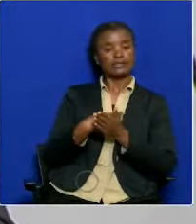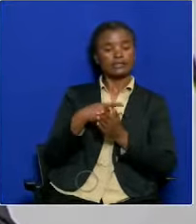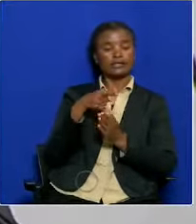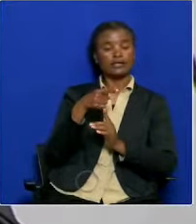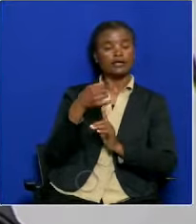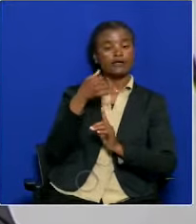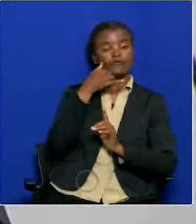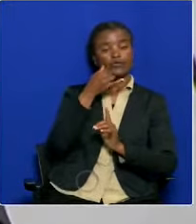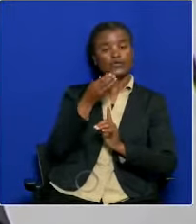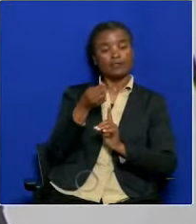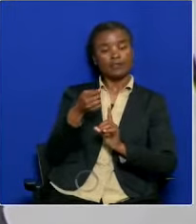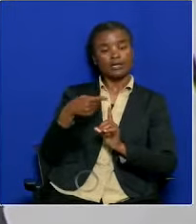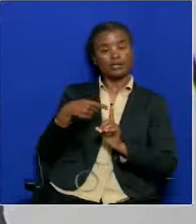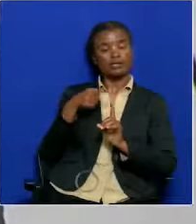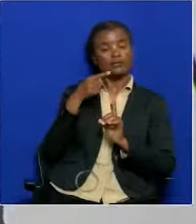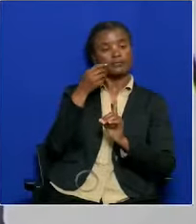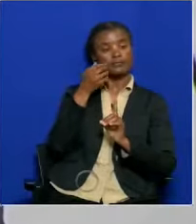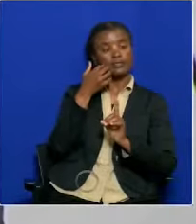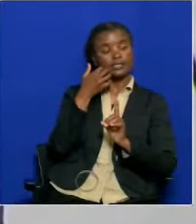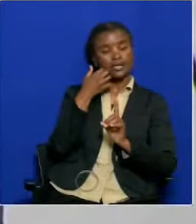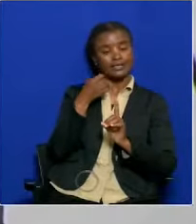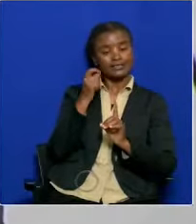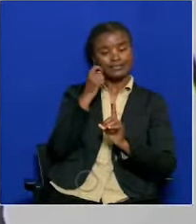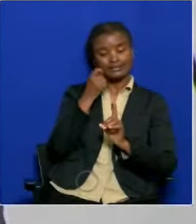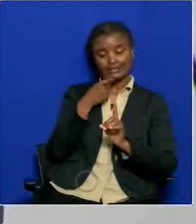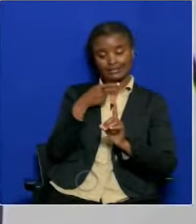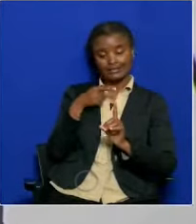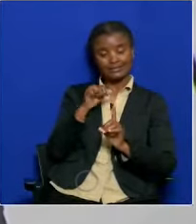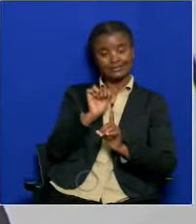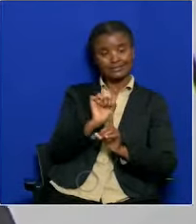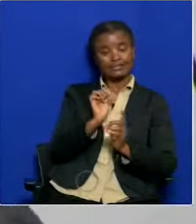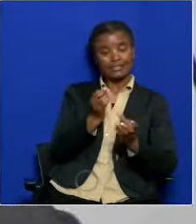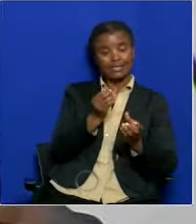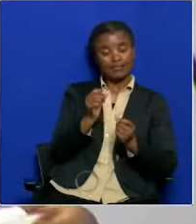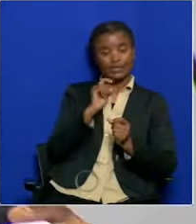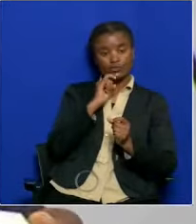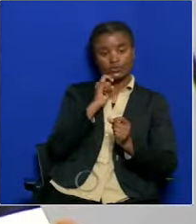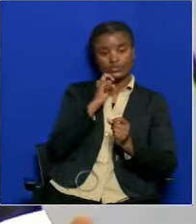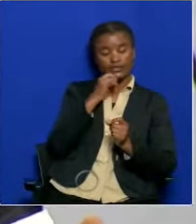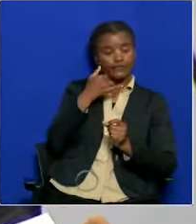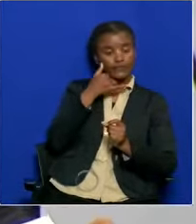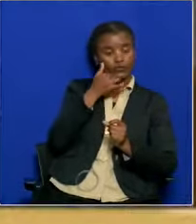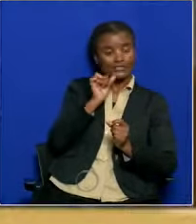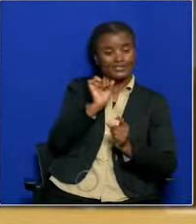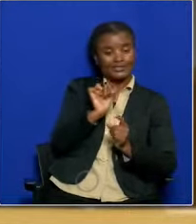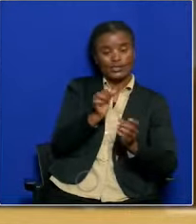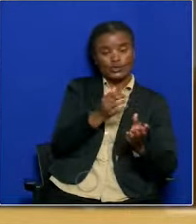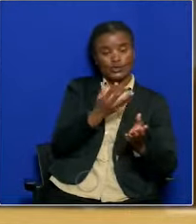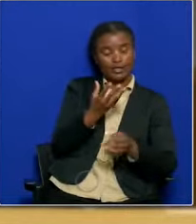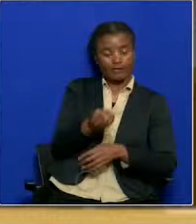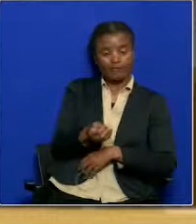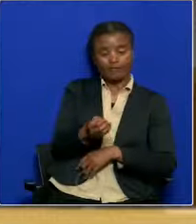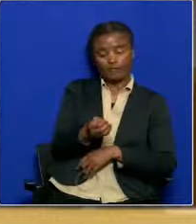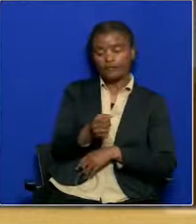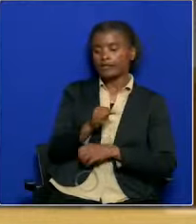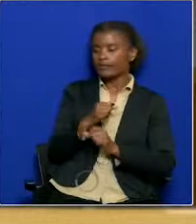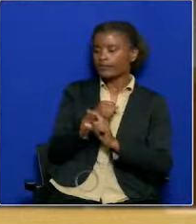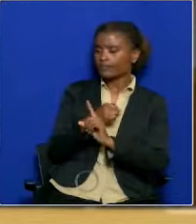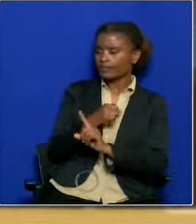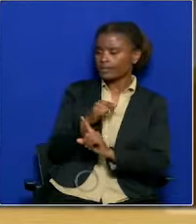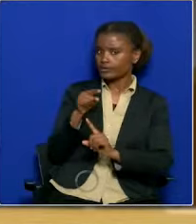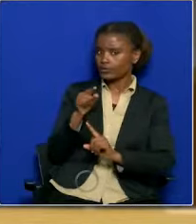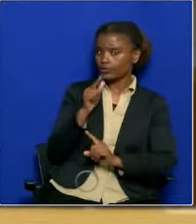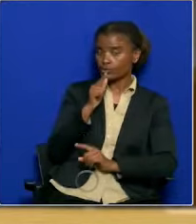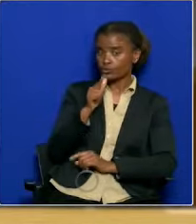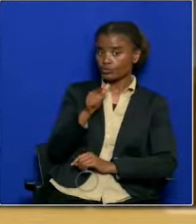the other now, his number, he doesn't have his phones. He said I must give him the number. But generally, he would have told you that there is an